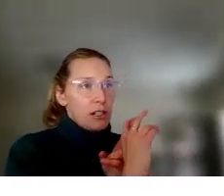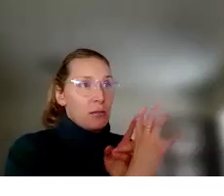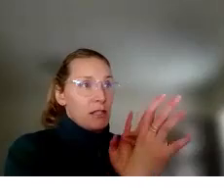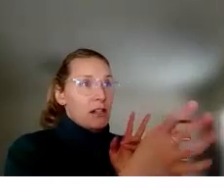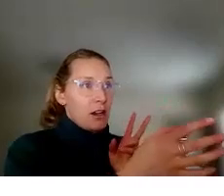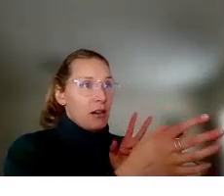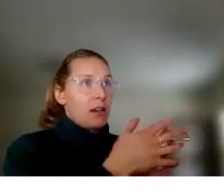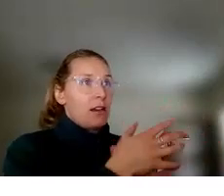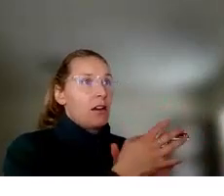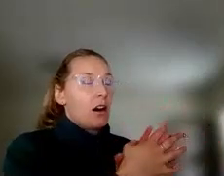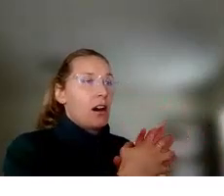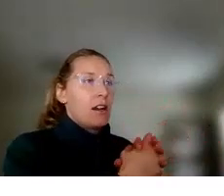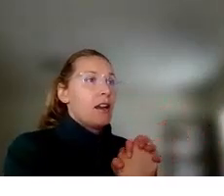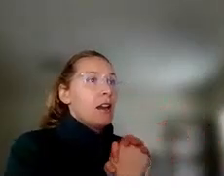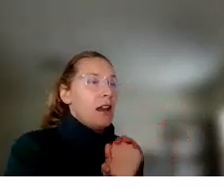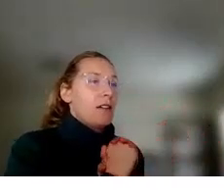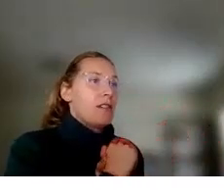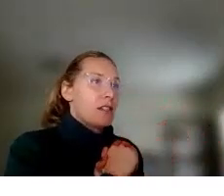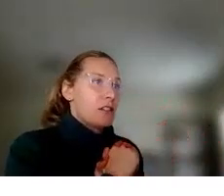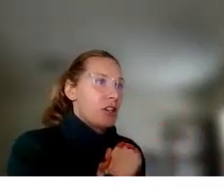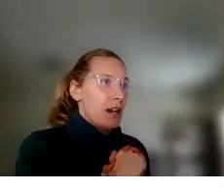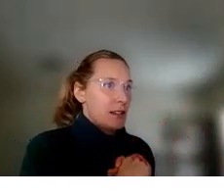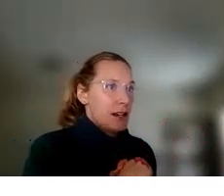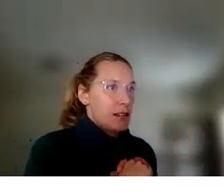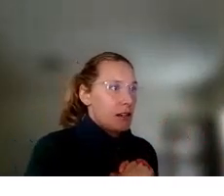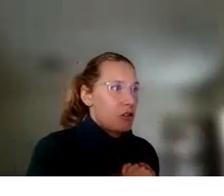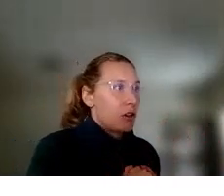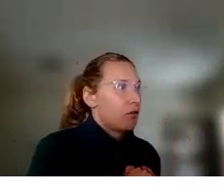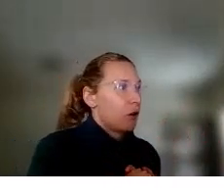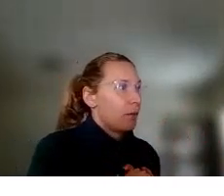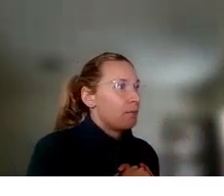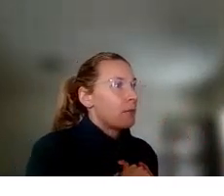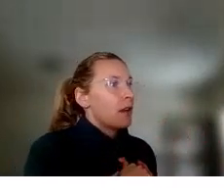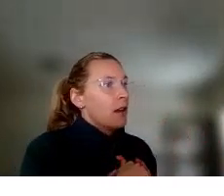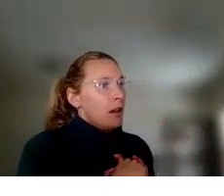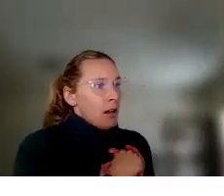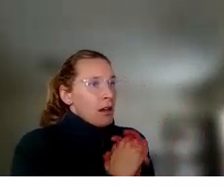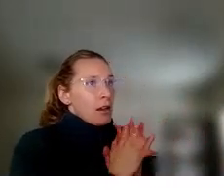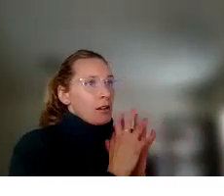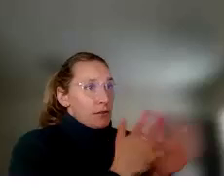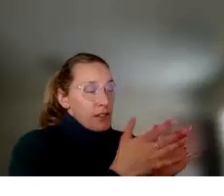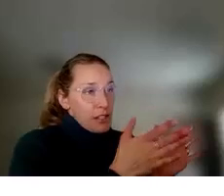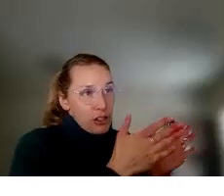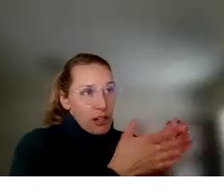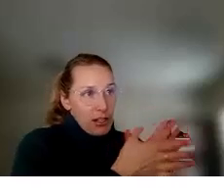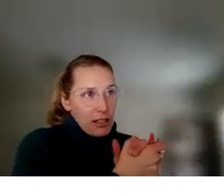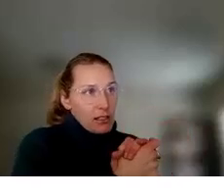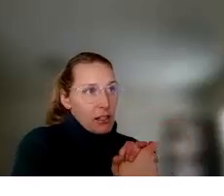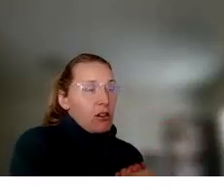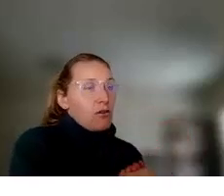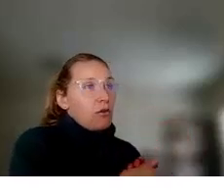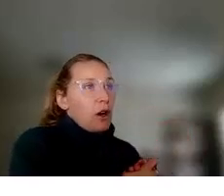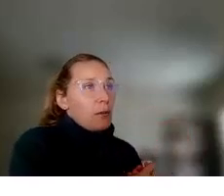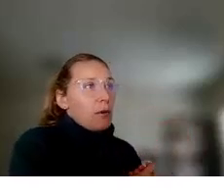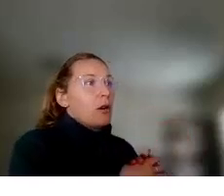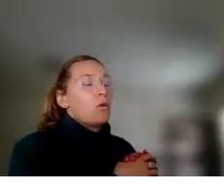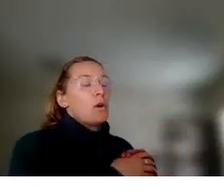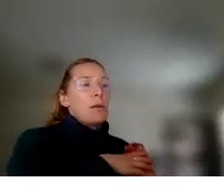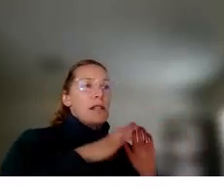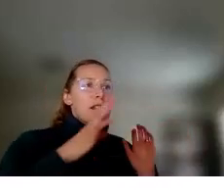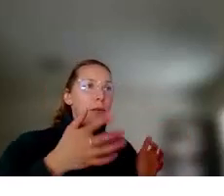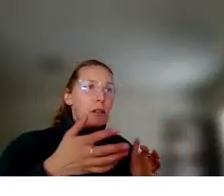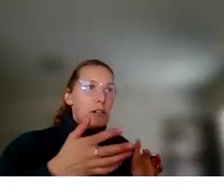of which need to be documented on a physician attestation form. The physician attestation